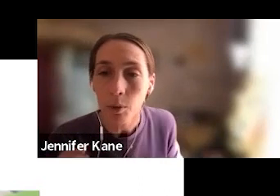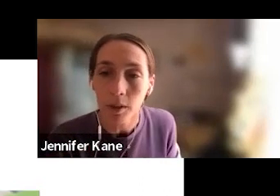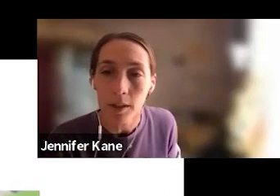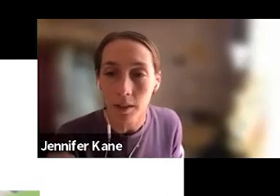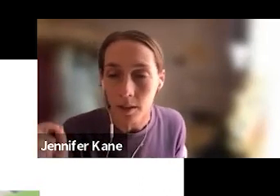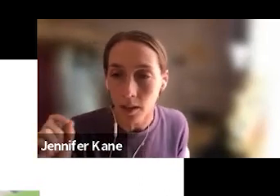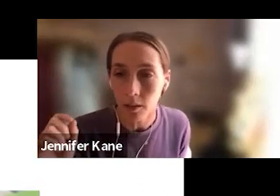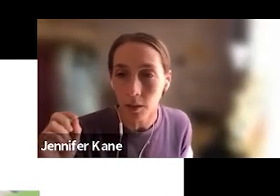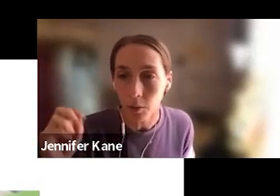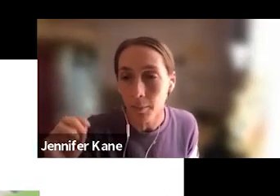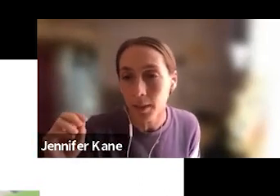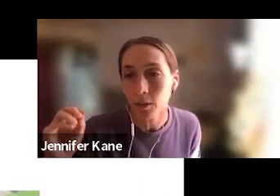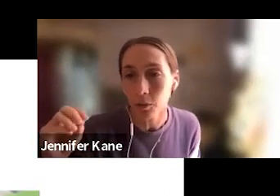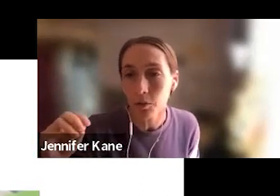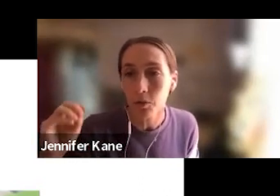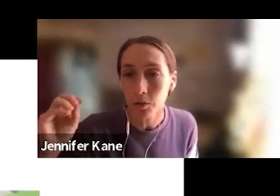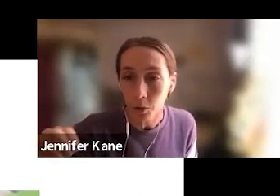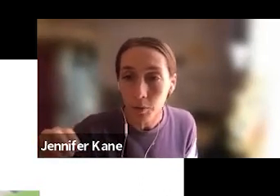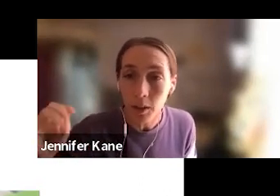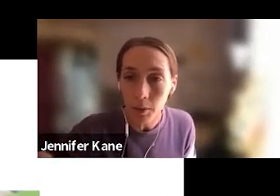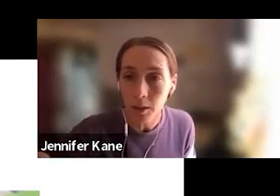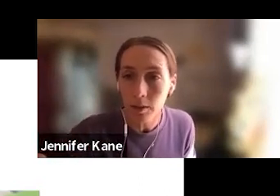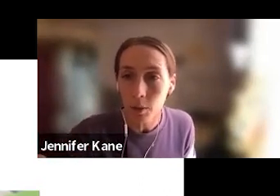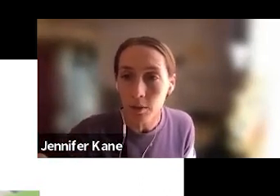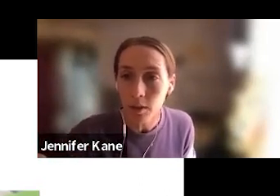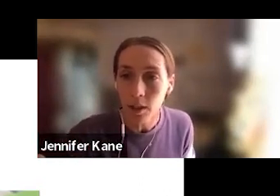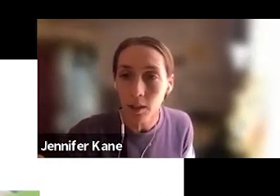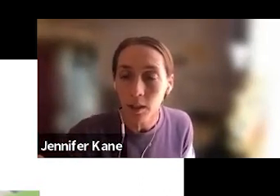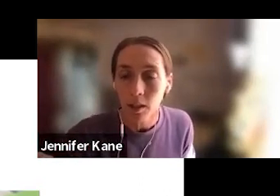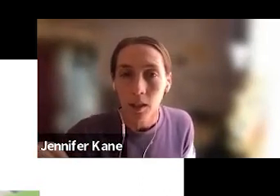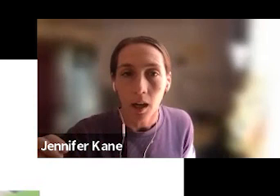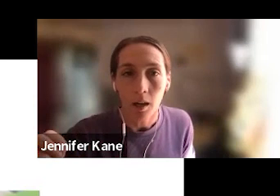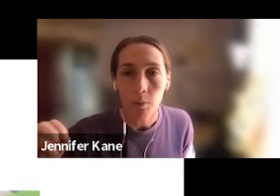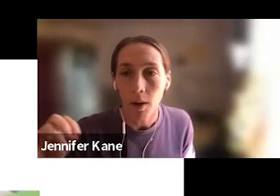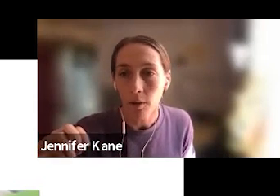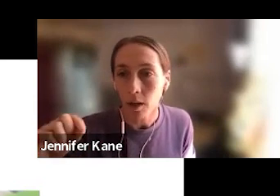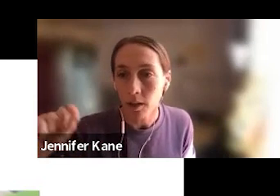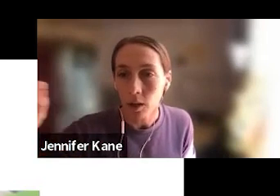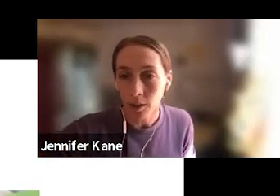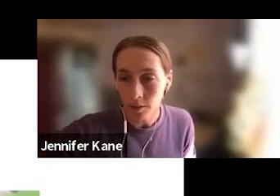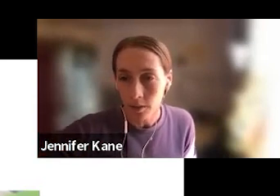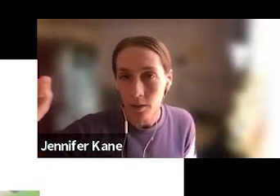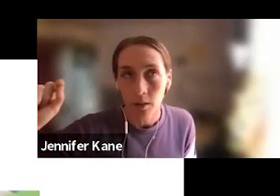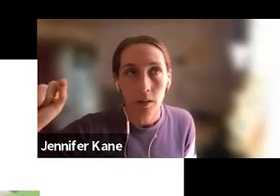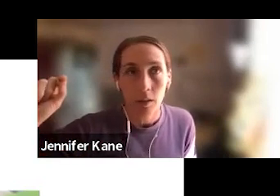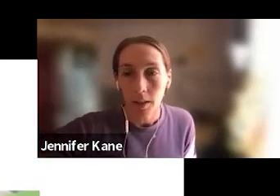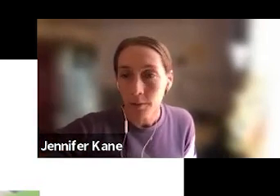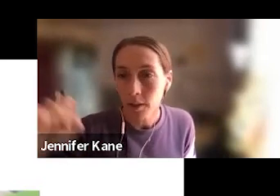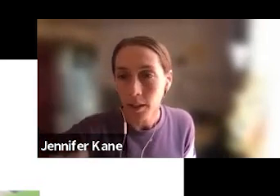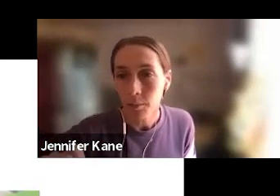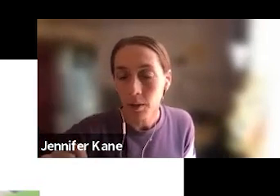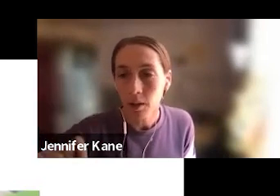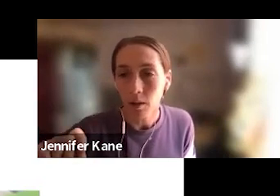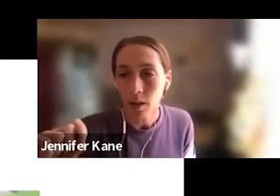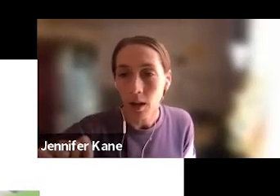most important thing is that the grant money goes to serve the communities most in need. Whether or not the artist lives